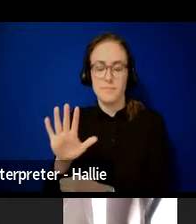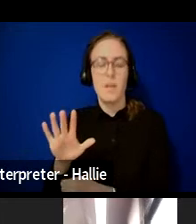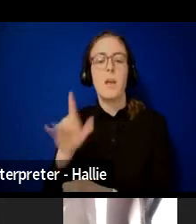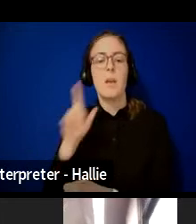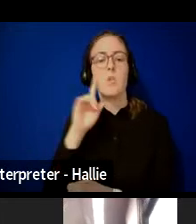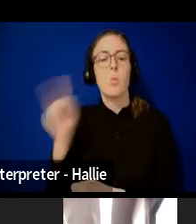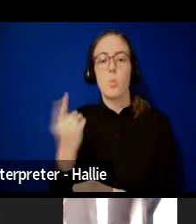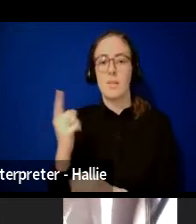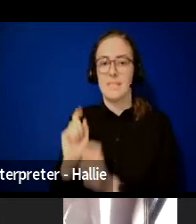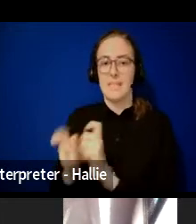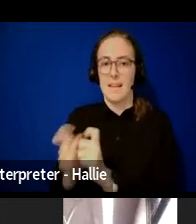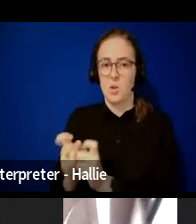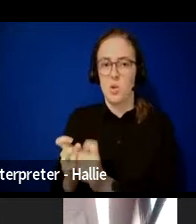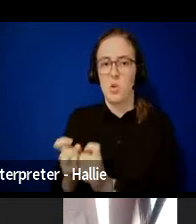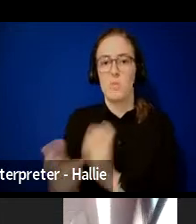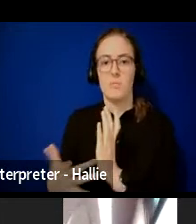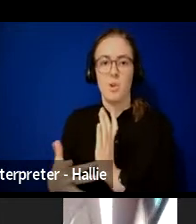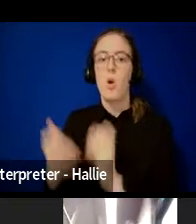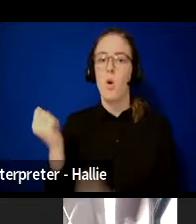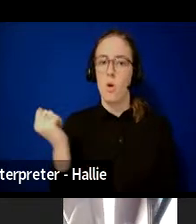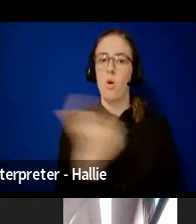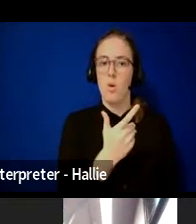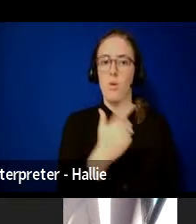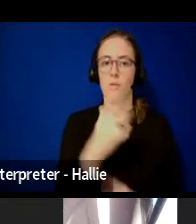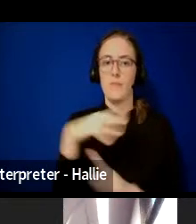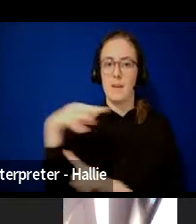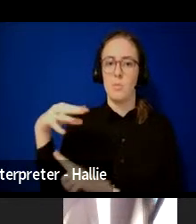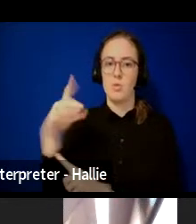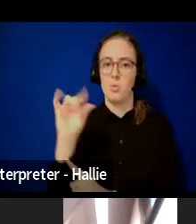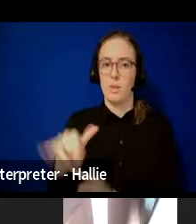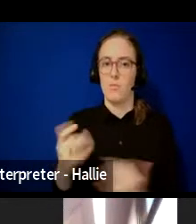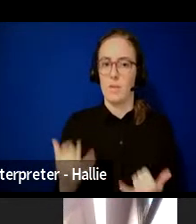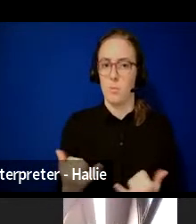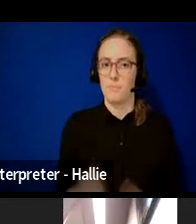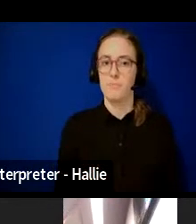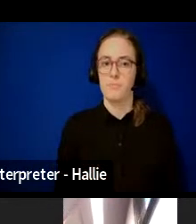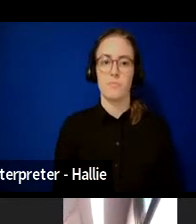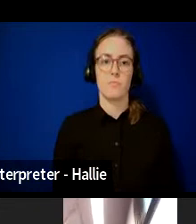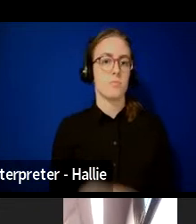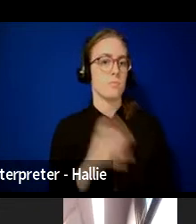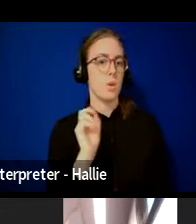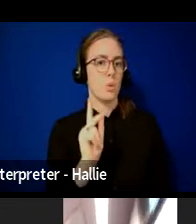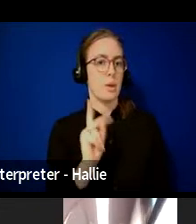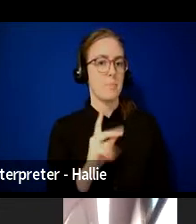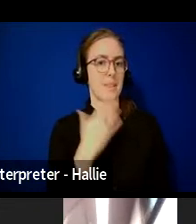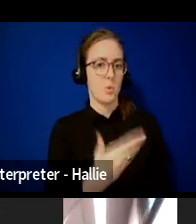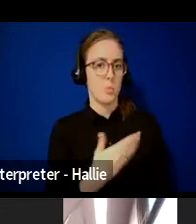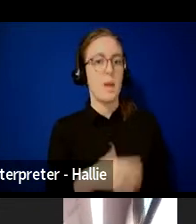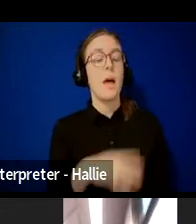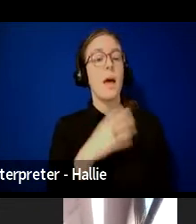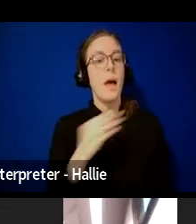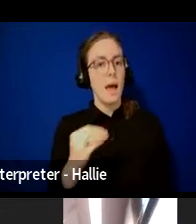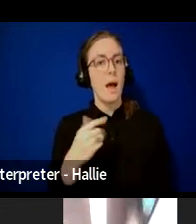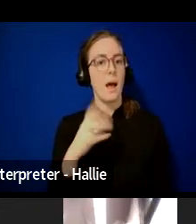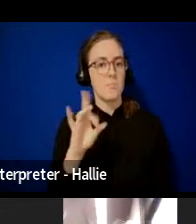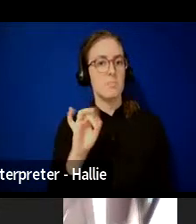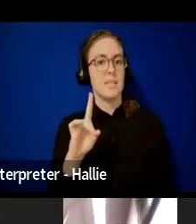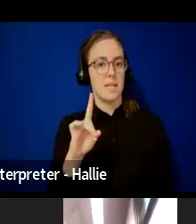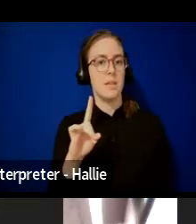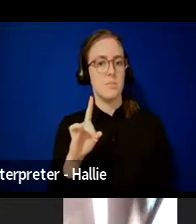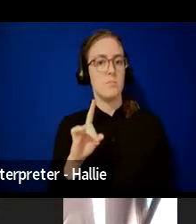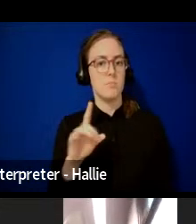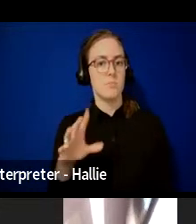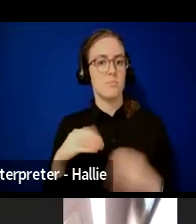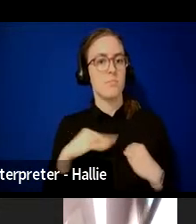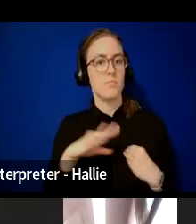modified, like all of our cameras are being right now. Okay, thank you. And I did take your advice when you did state that we